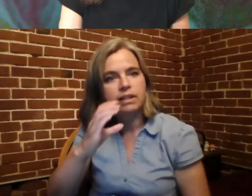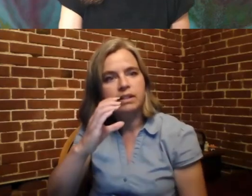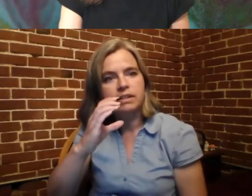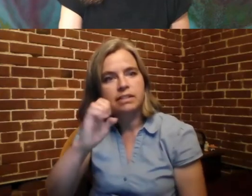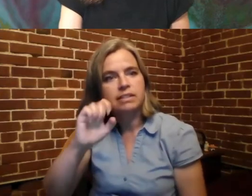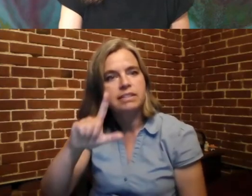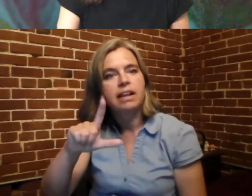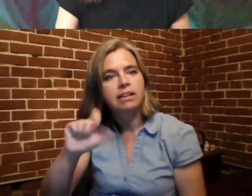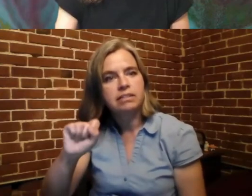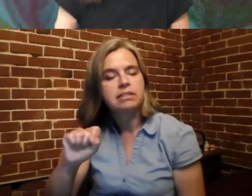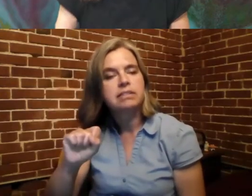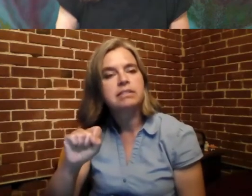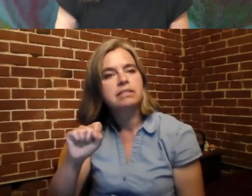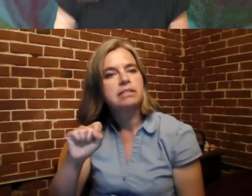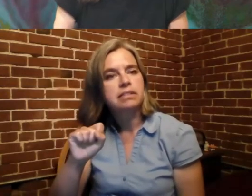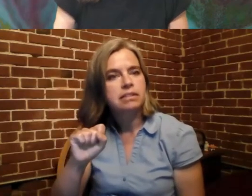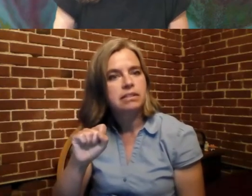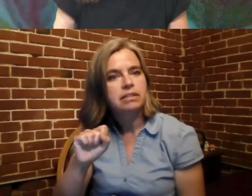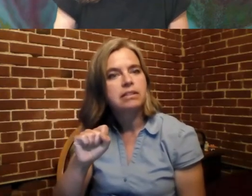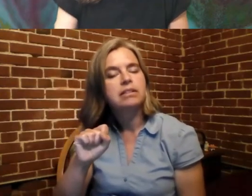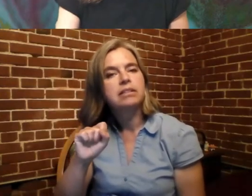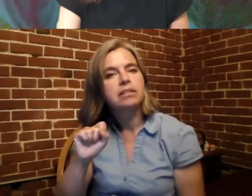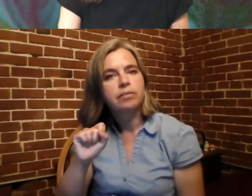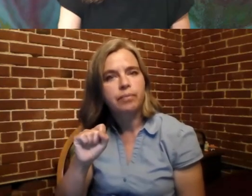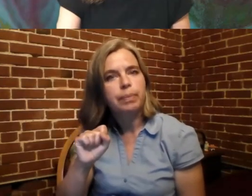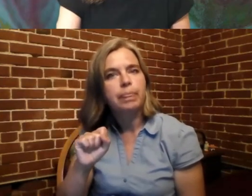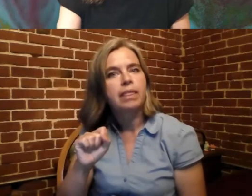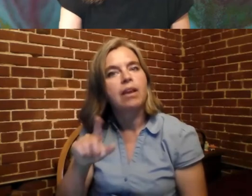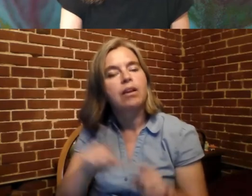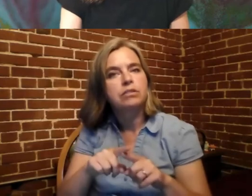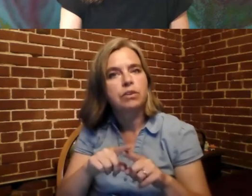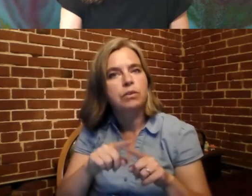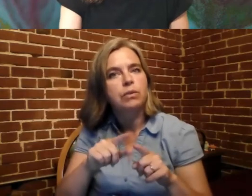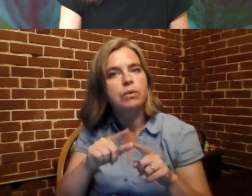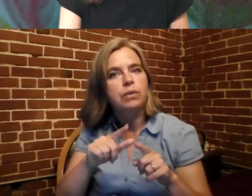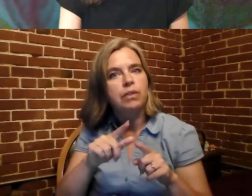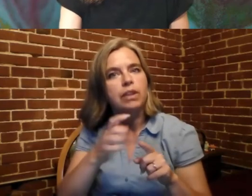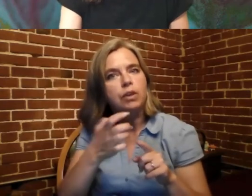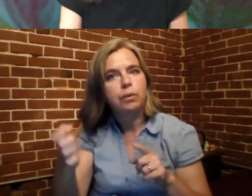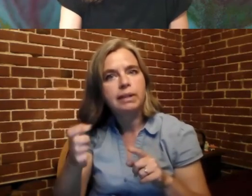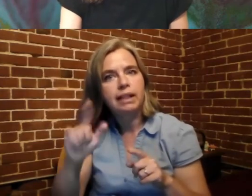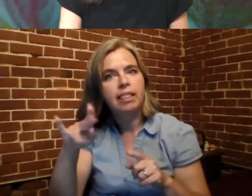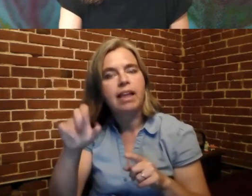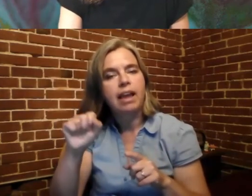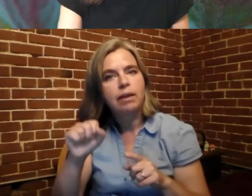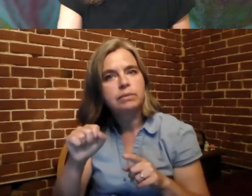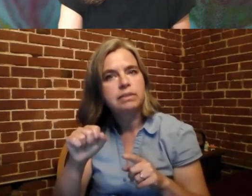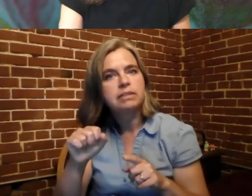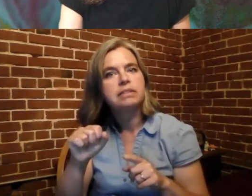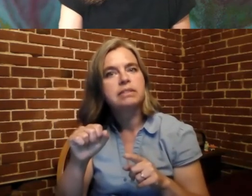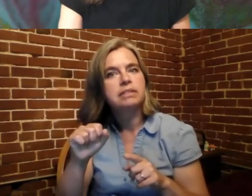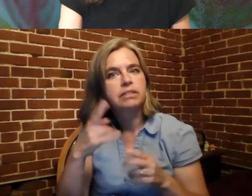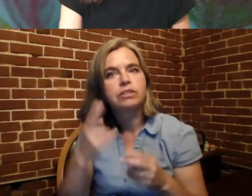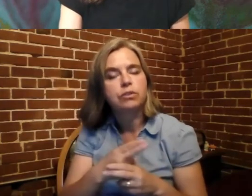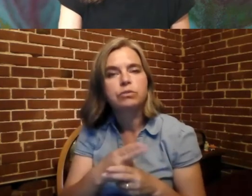different equipment that labs like Dr. Allison Miller's are using, which are just incredible.